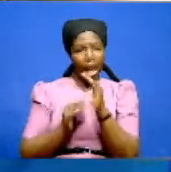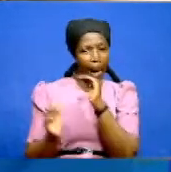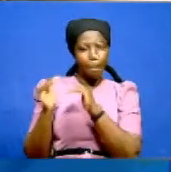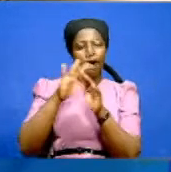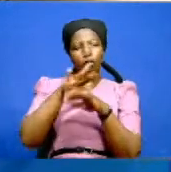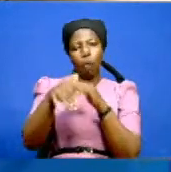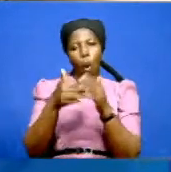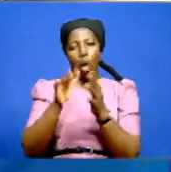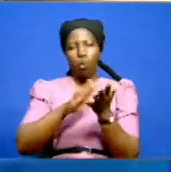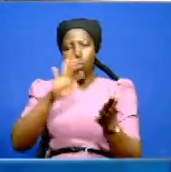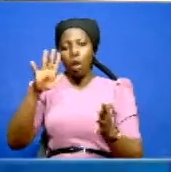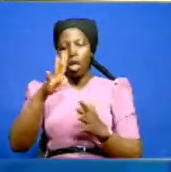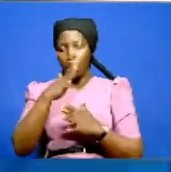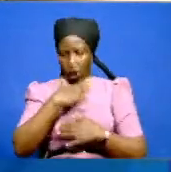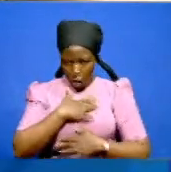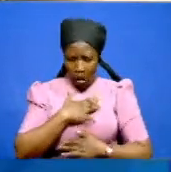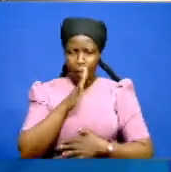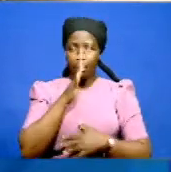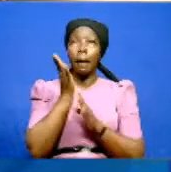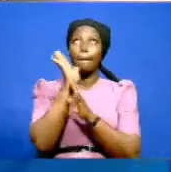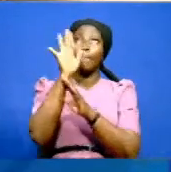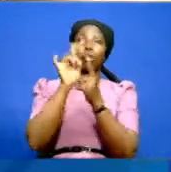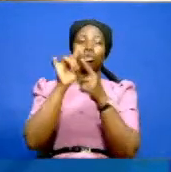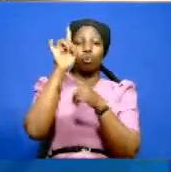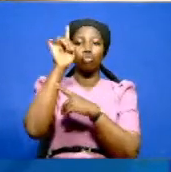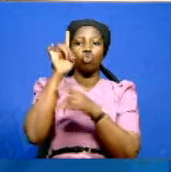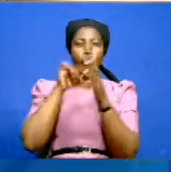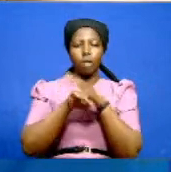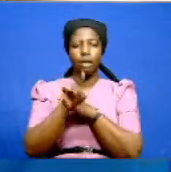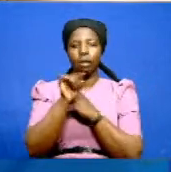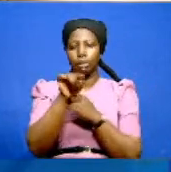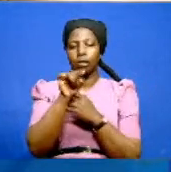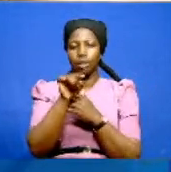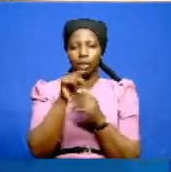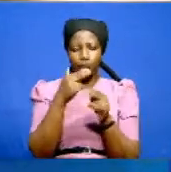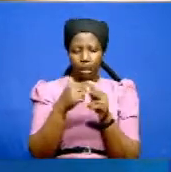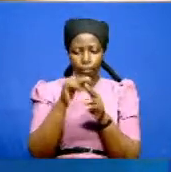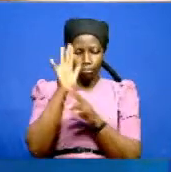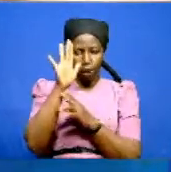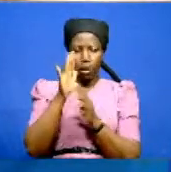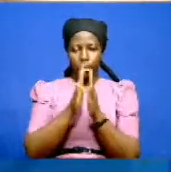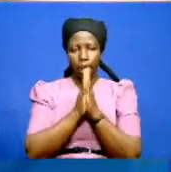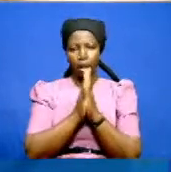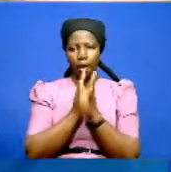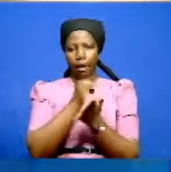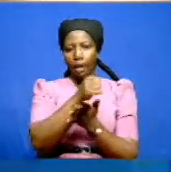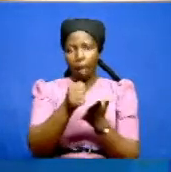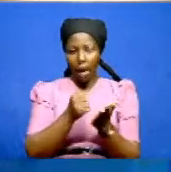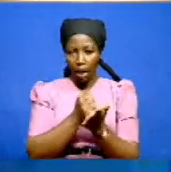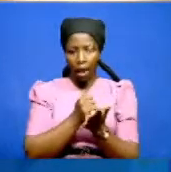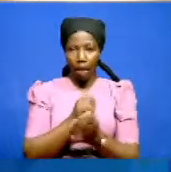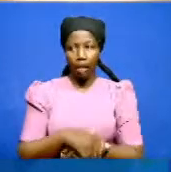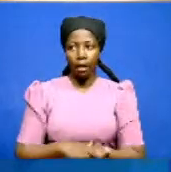thee, for this is our prayer. It's in them we pray. Amen. the Lord.